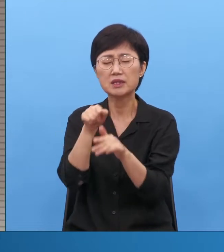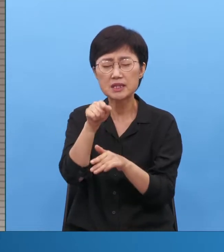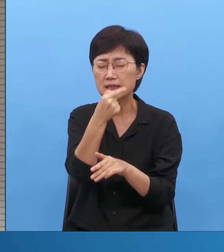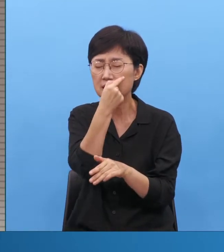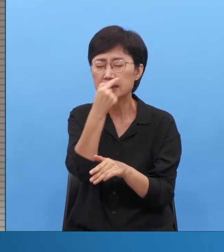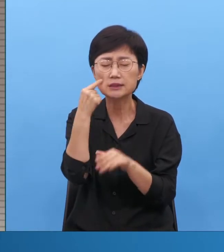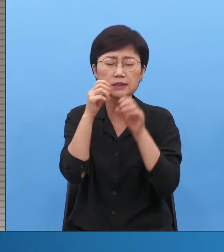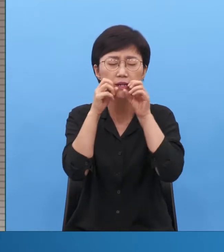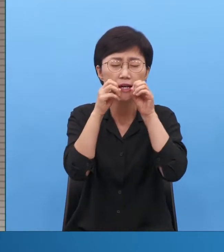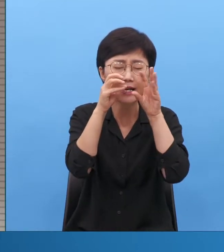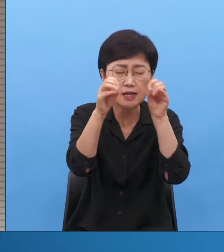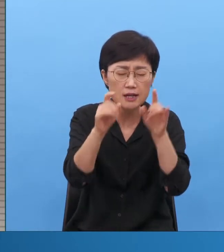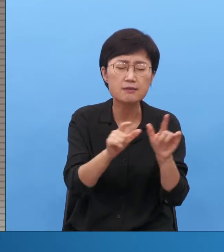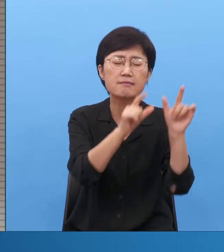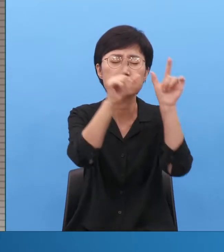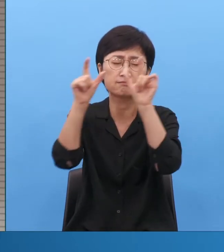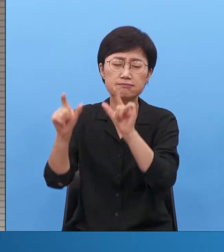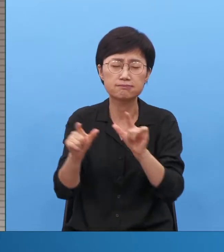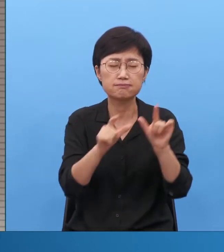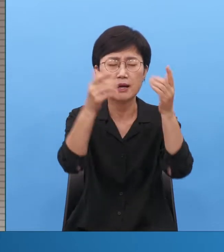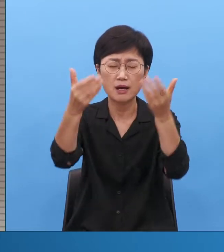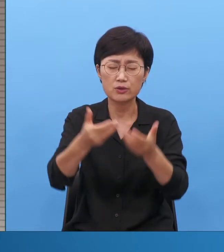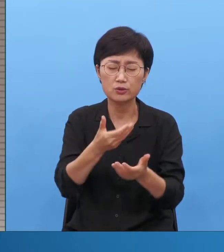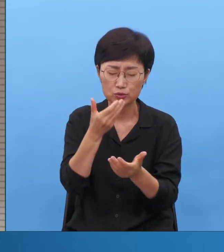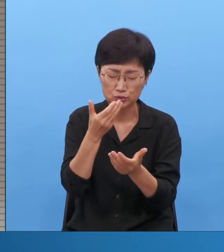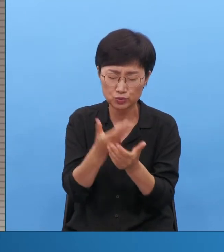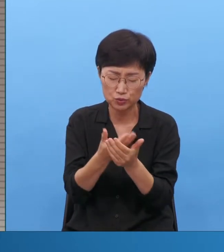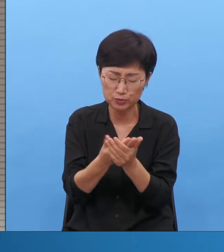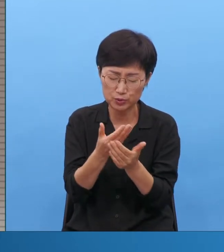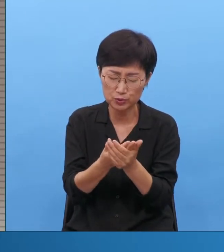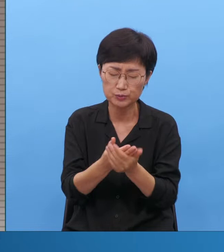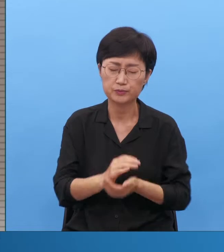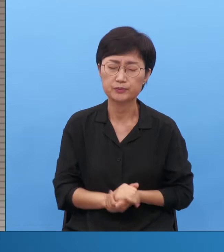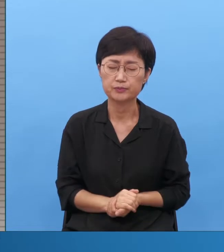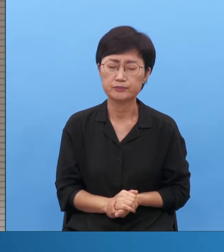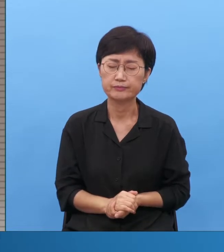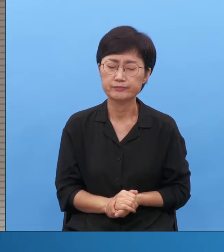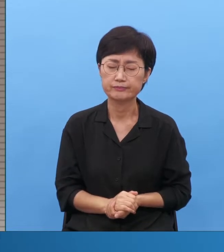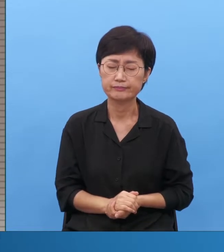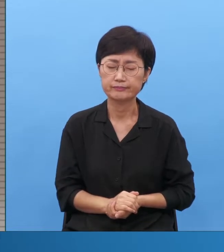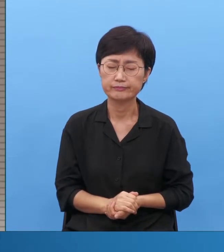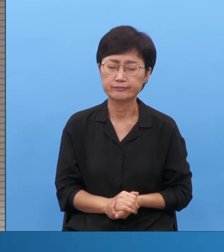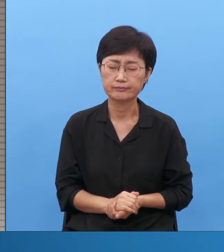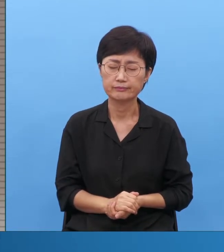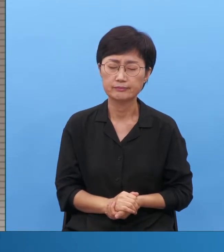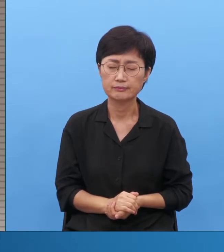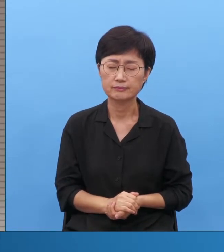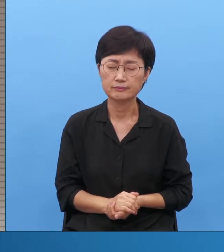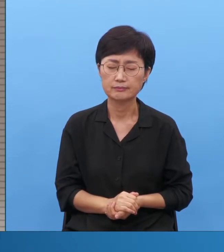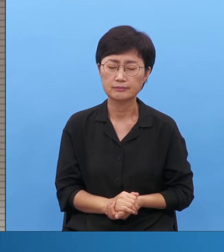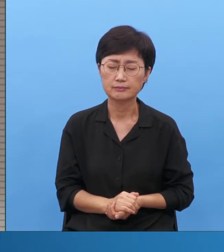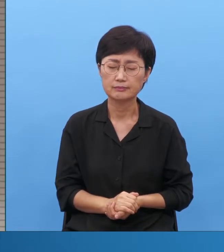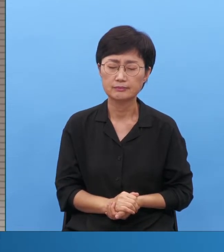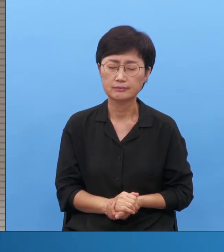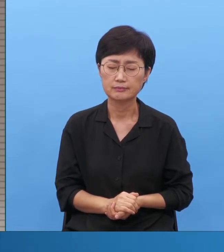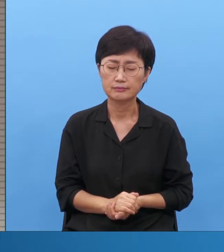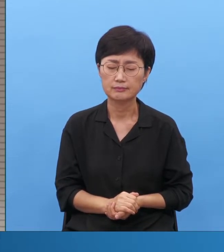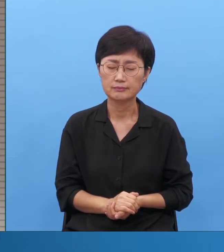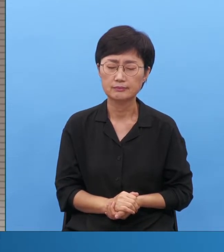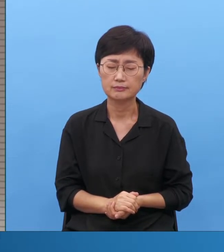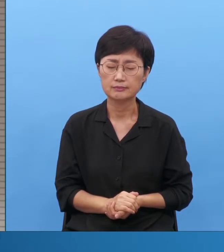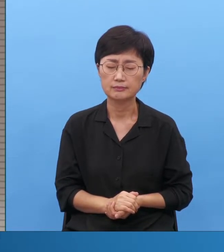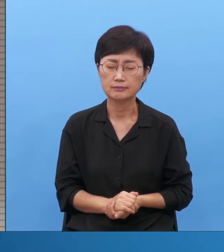well as all of those churches participating in this evangelism movement, as well as all the evangelists, would you allow us to have the 237 Healing and Summit movement arise